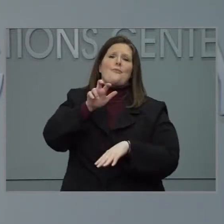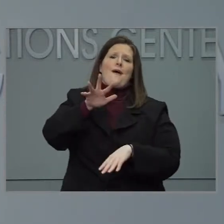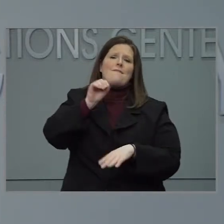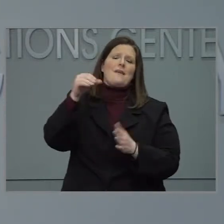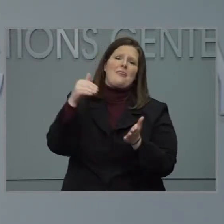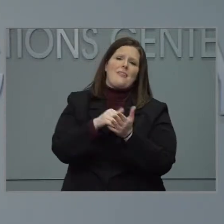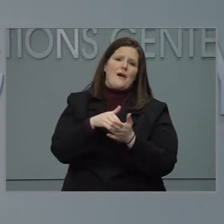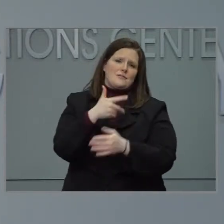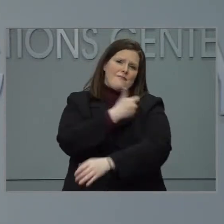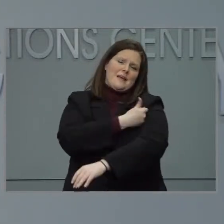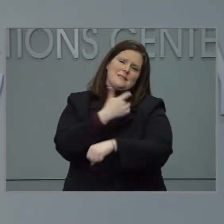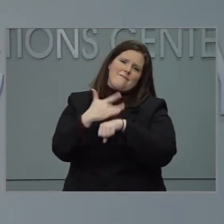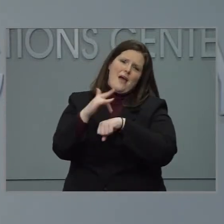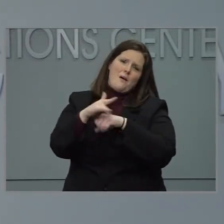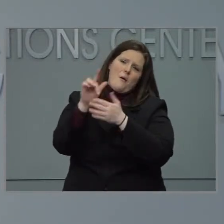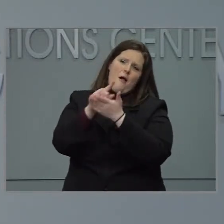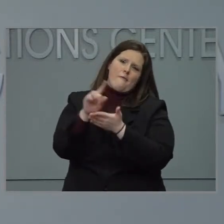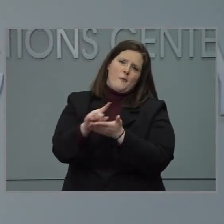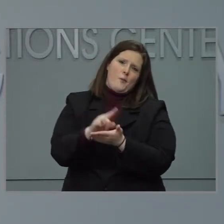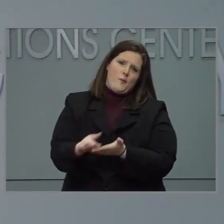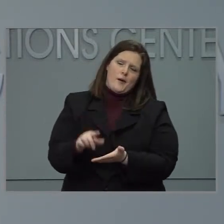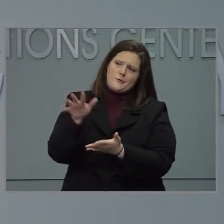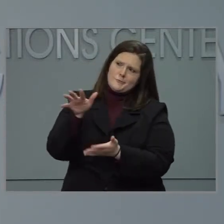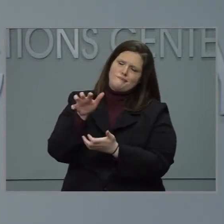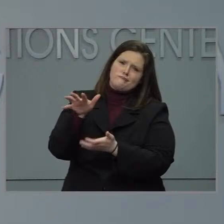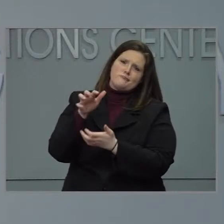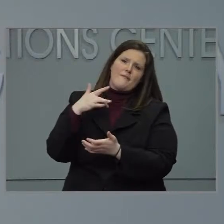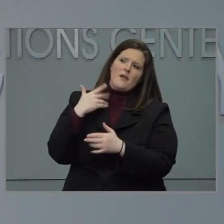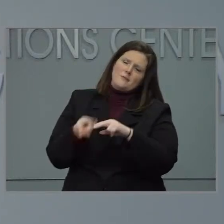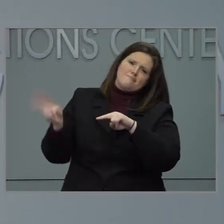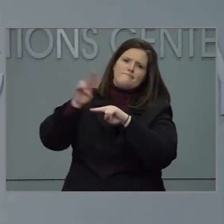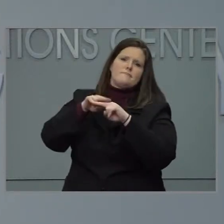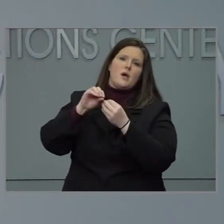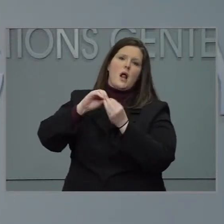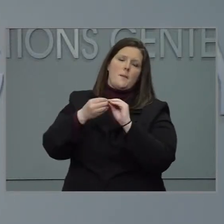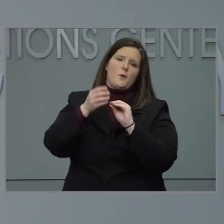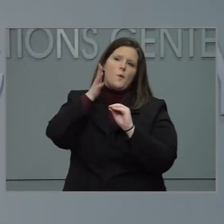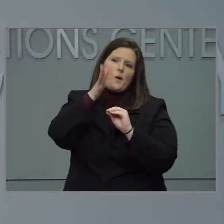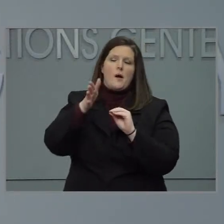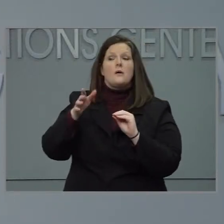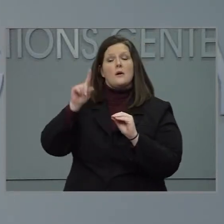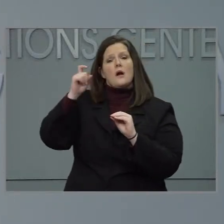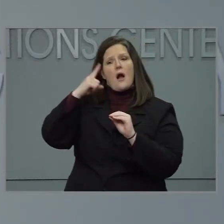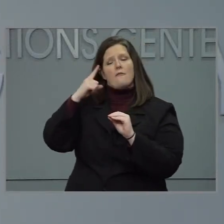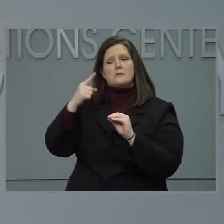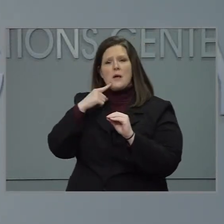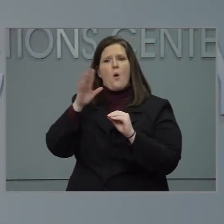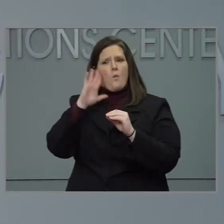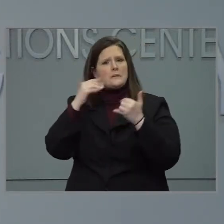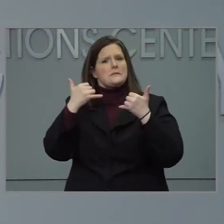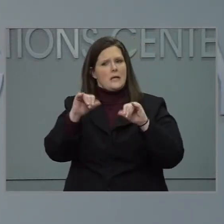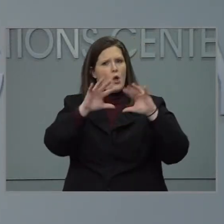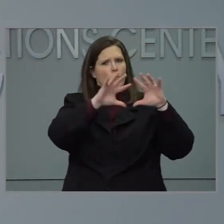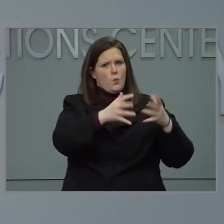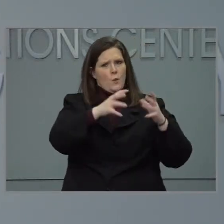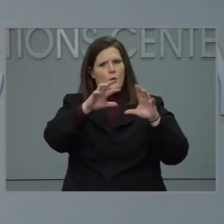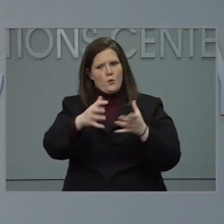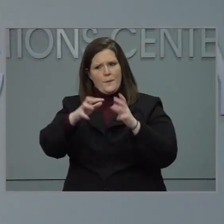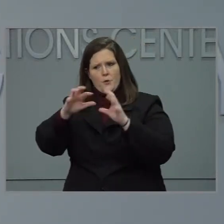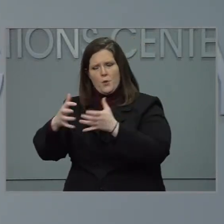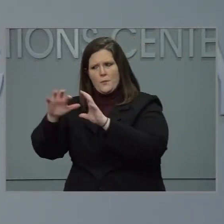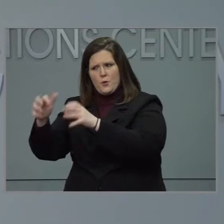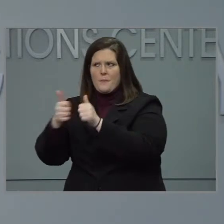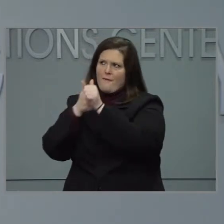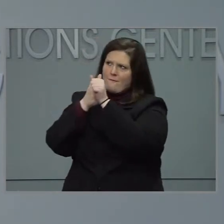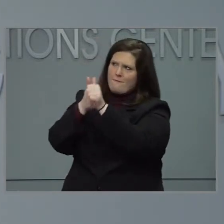range every week. So as the governor said, we hope to be able to continue to work through our eligibility groups and stay on track for